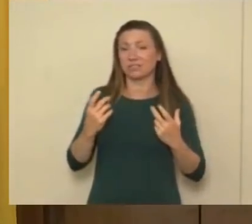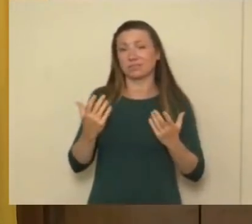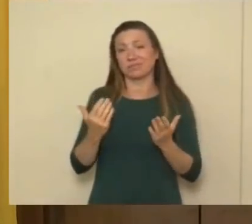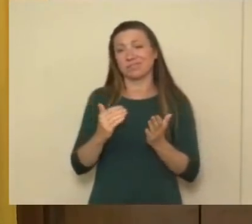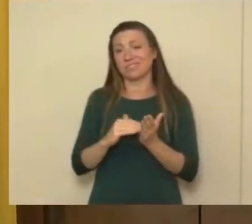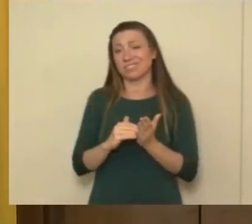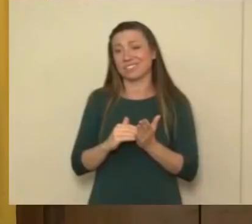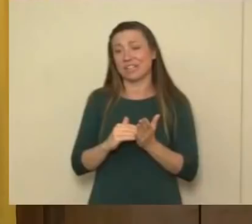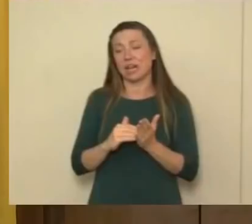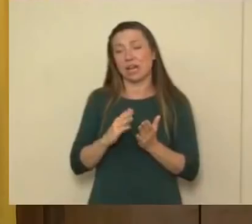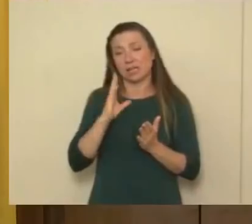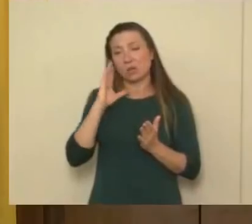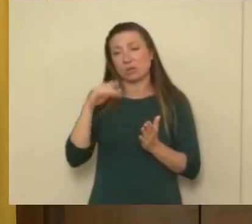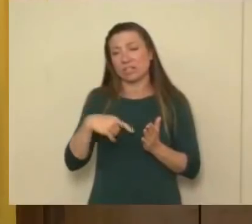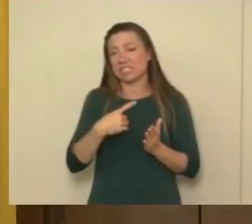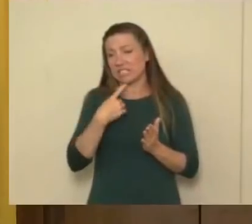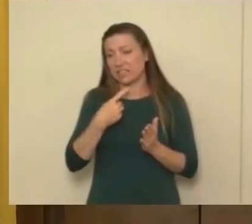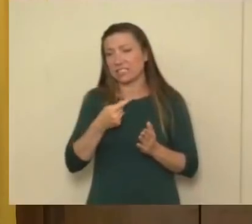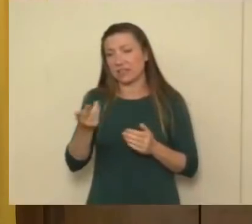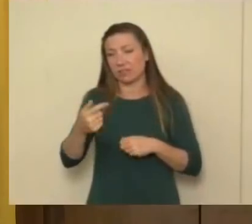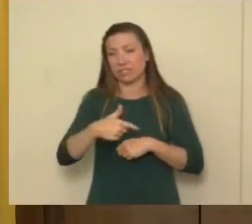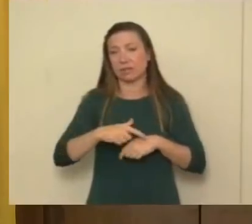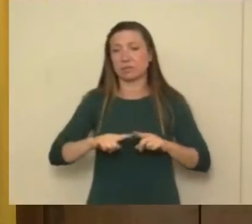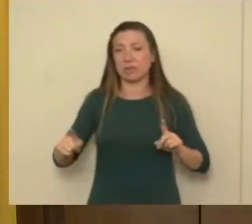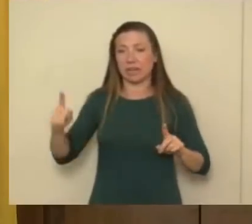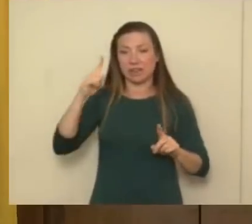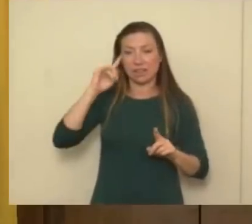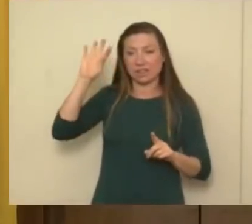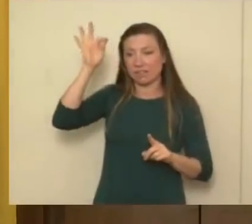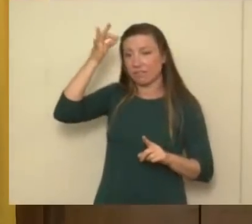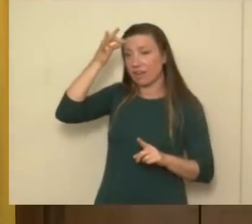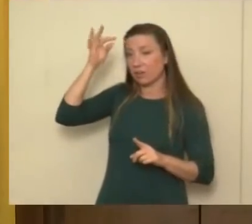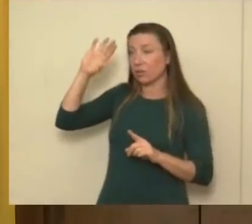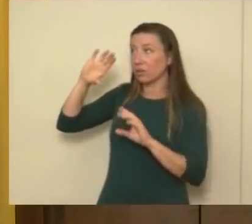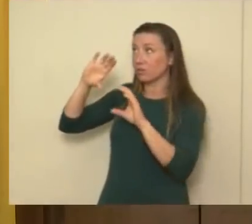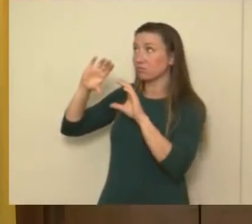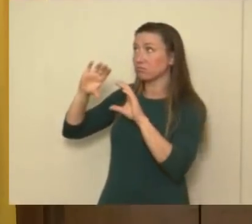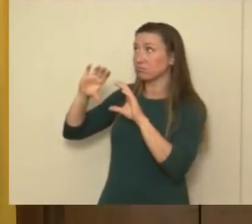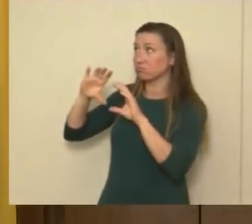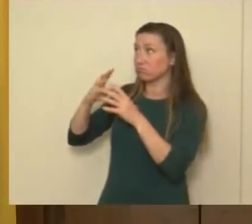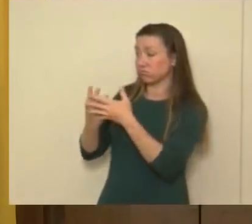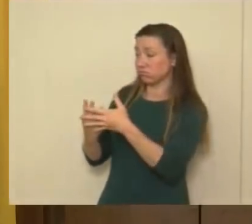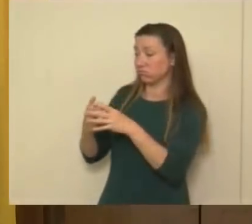and I hit it several times, I believe the feds are going to be much more cooperative going forward.